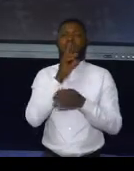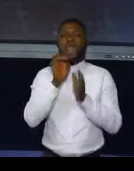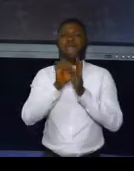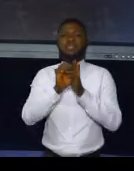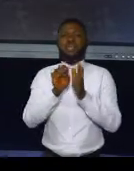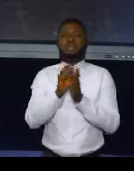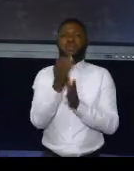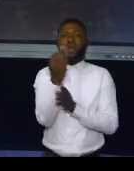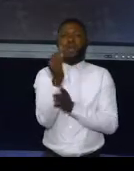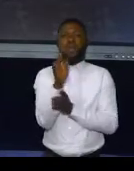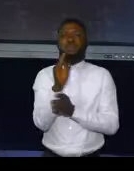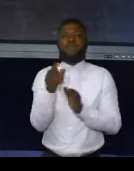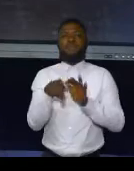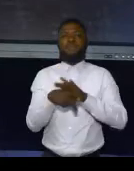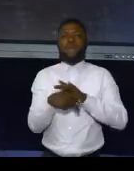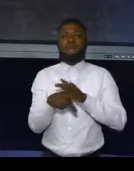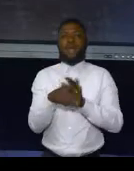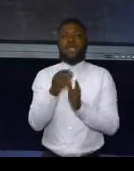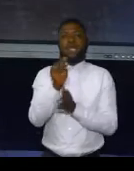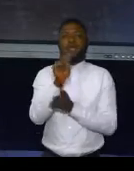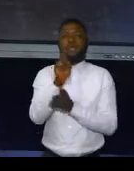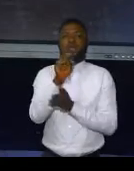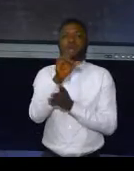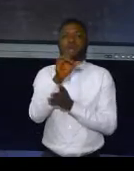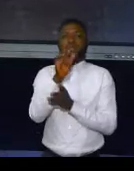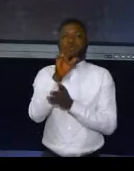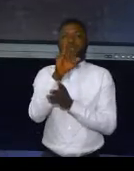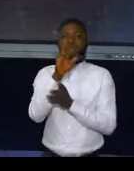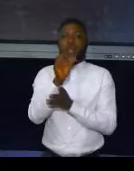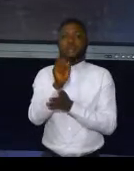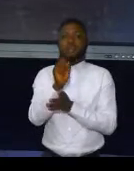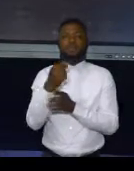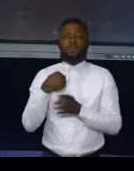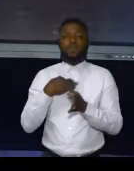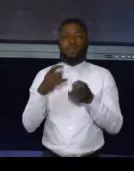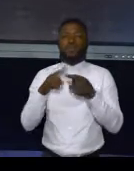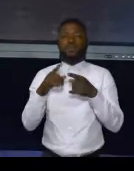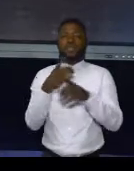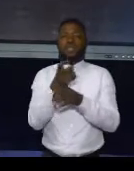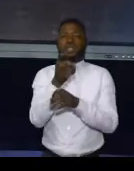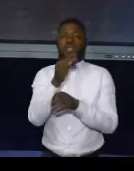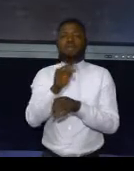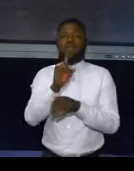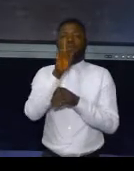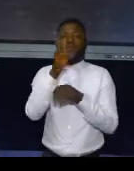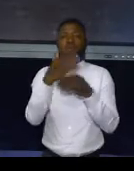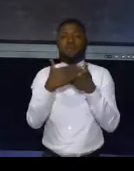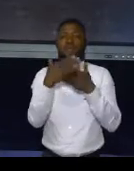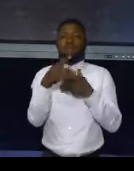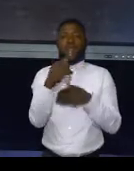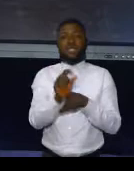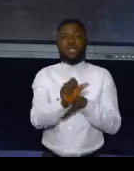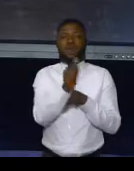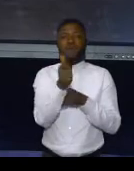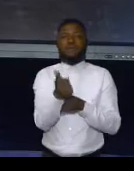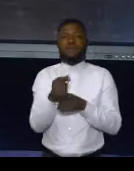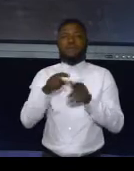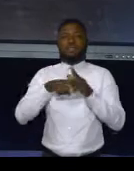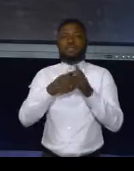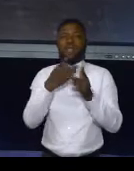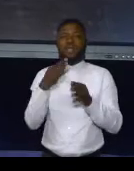are examples of primary auxiliaries. We're going to take them one after the